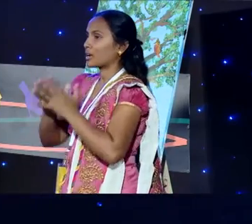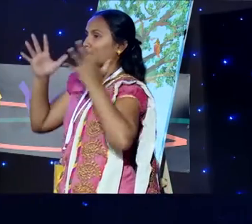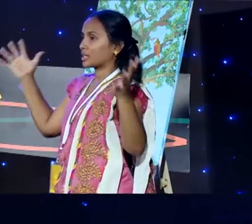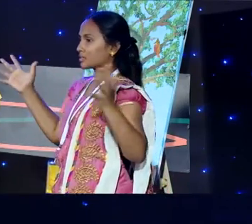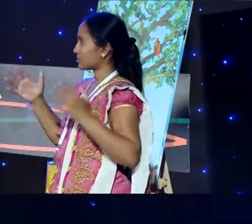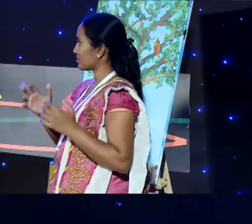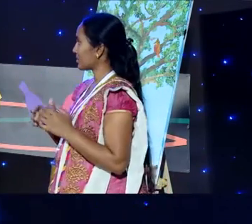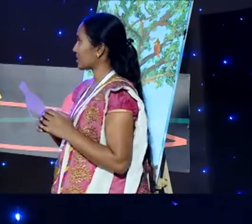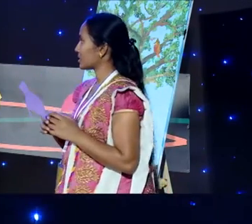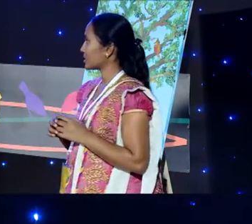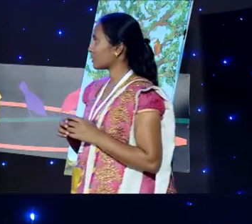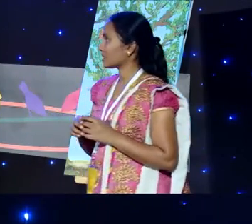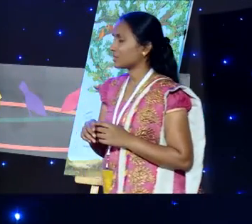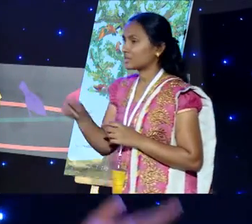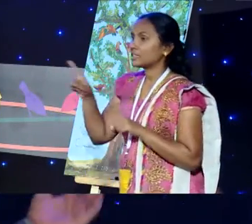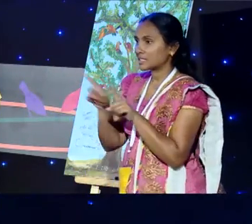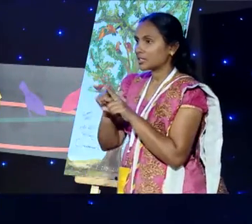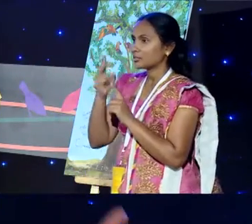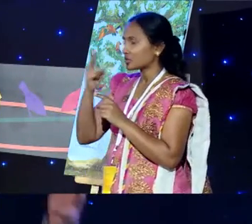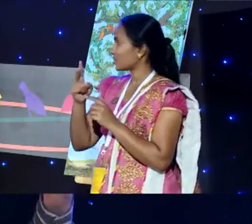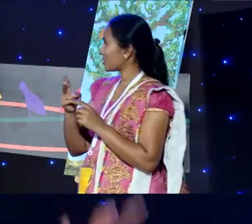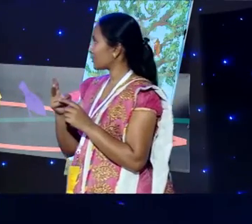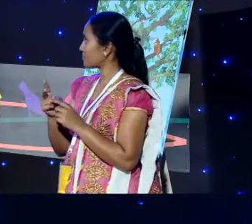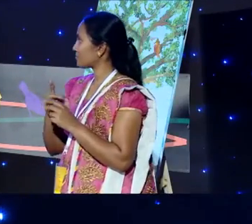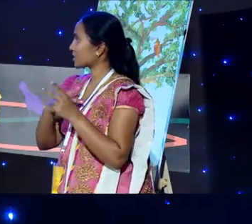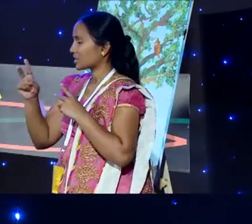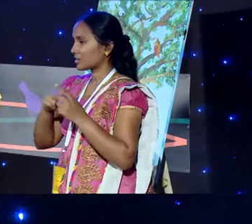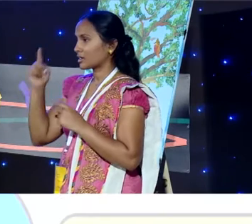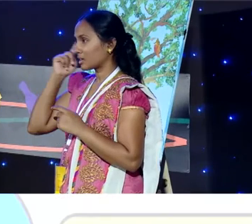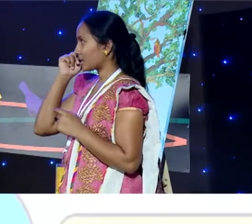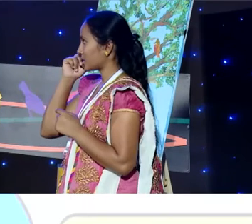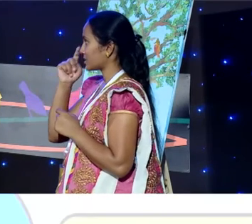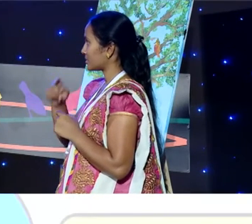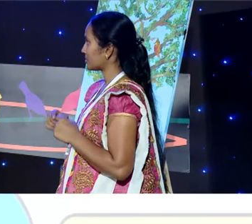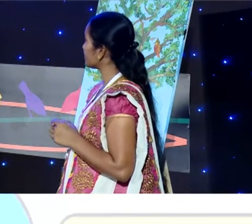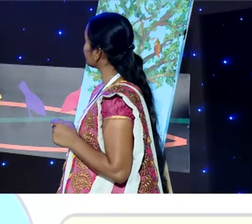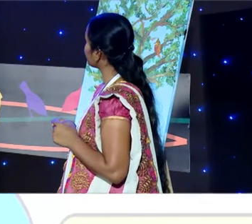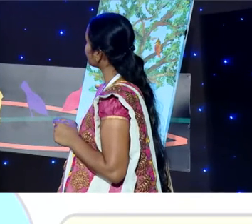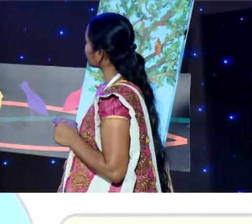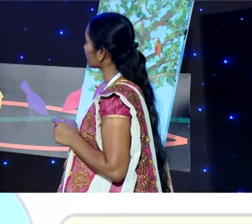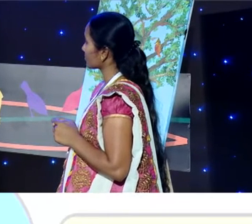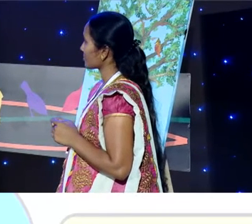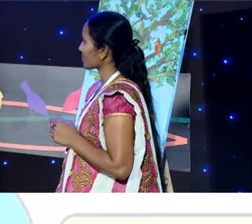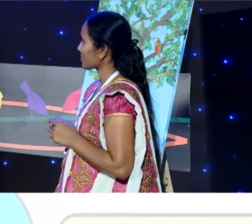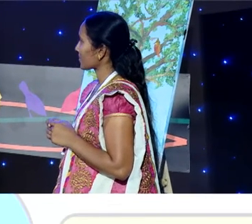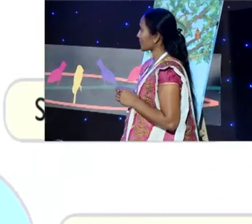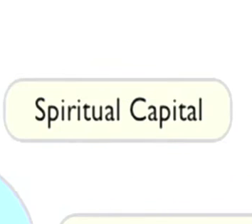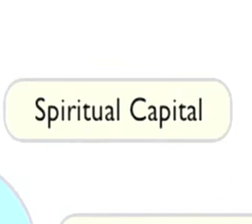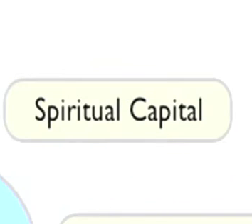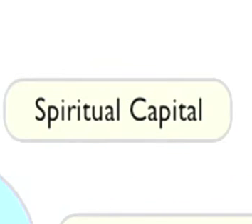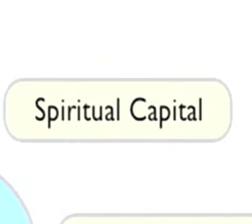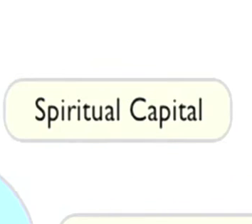that? So that was something we started looking into. So we talk about different kinds of capital, right? Synergy, social capital,